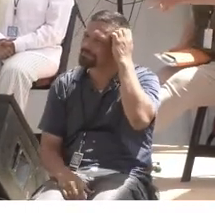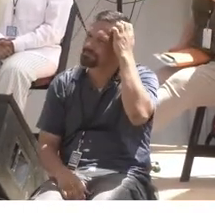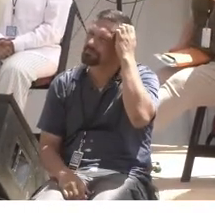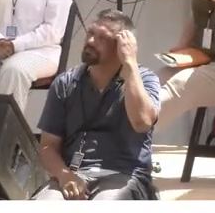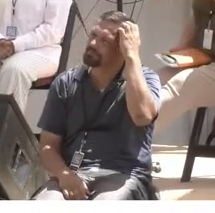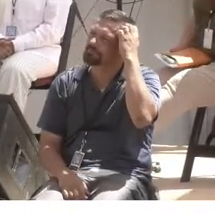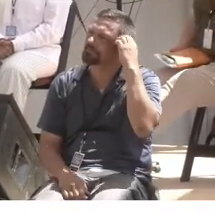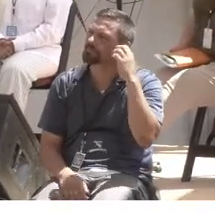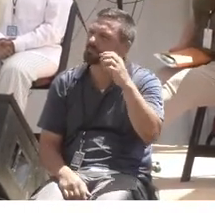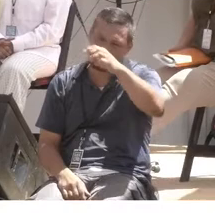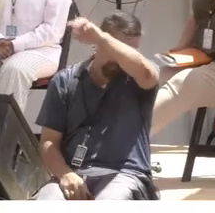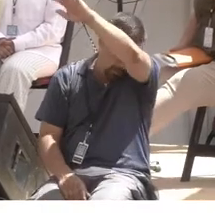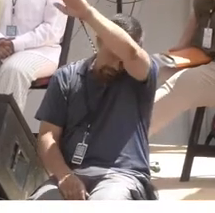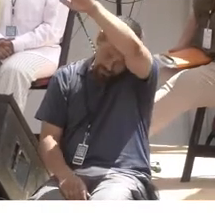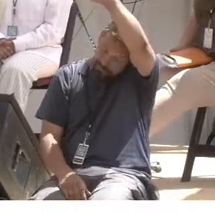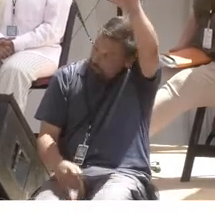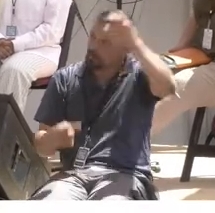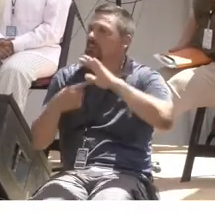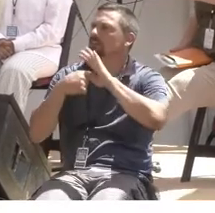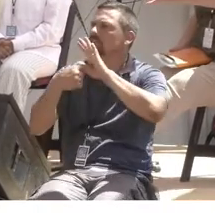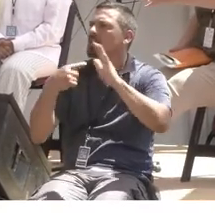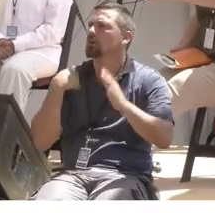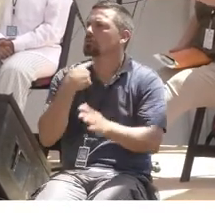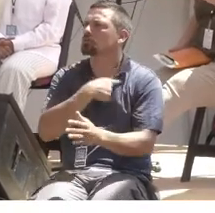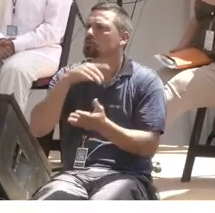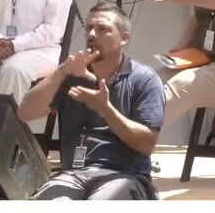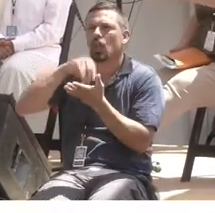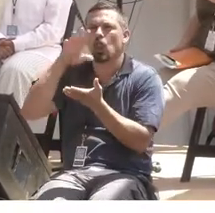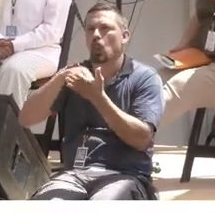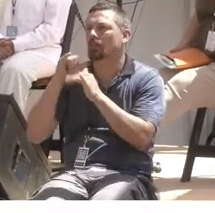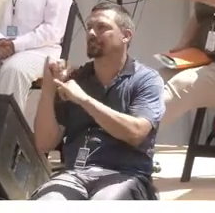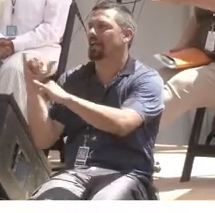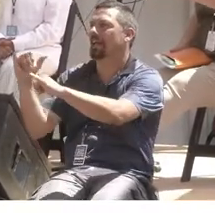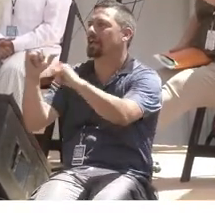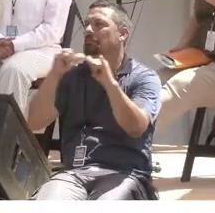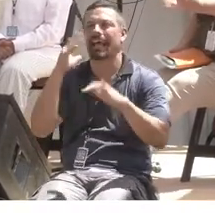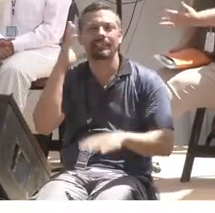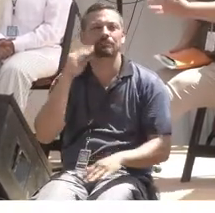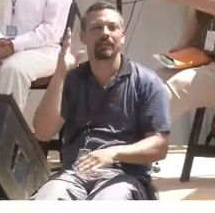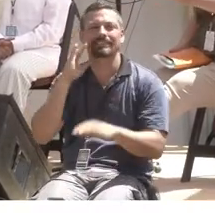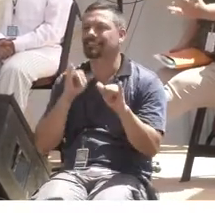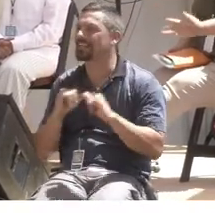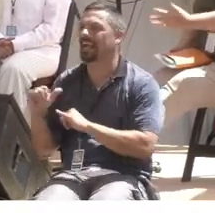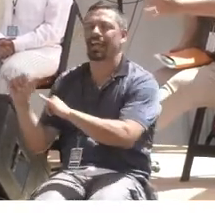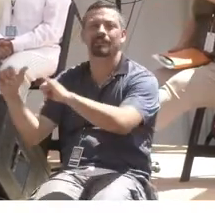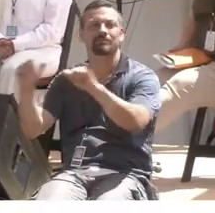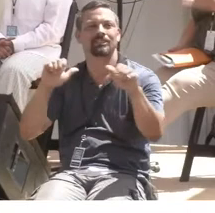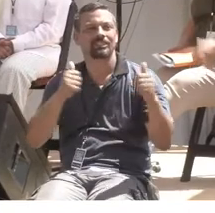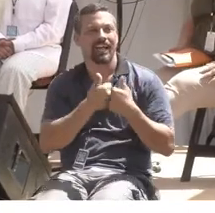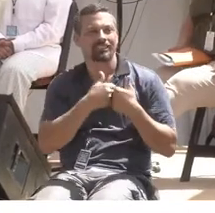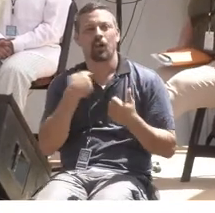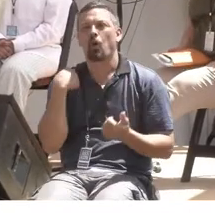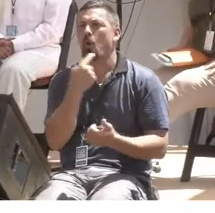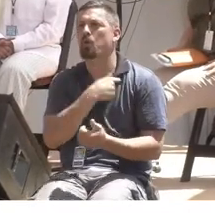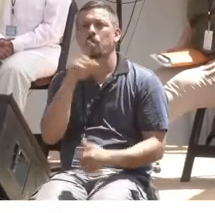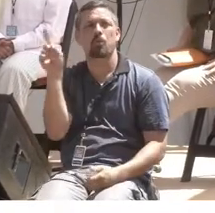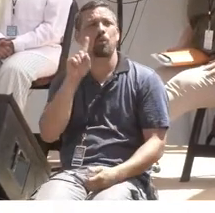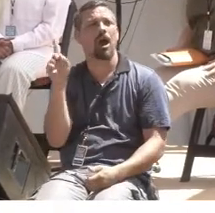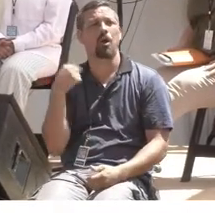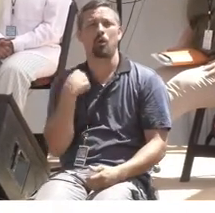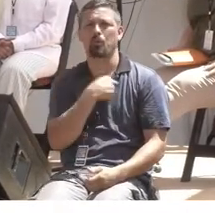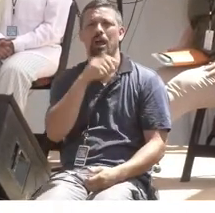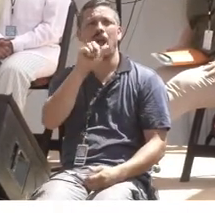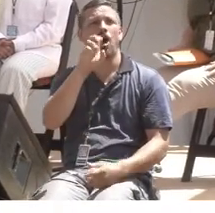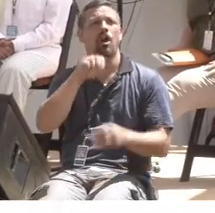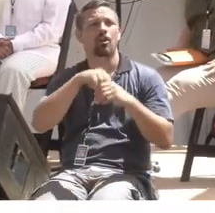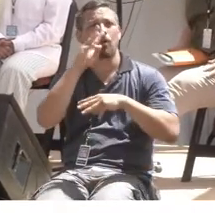just shows that we are learning the same lessons. We're experiencing the same challenges and opportunities wherever we are in the world when it